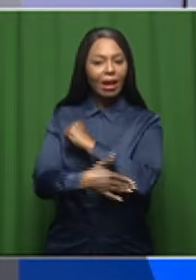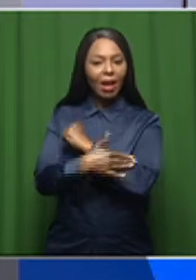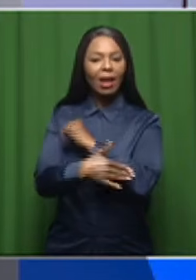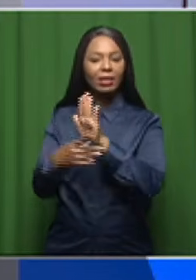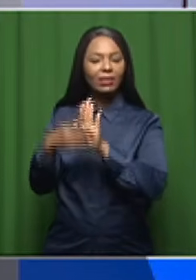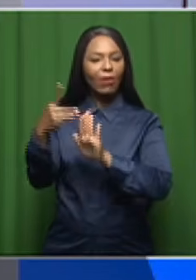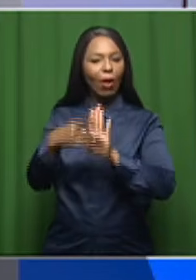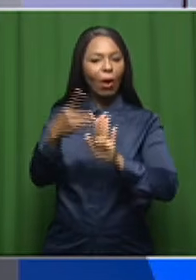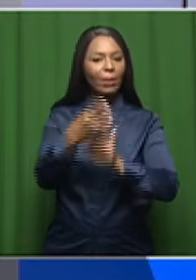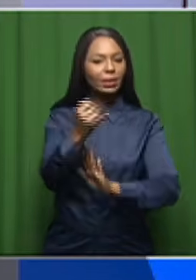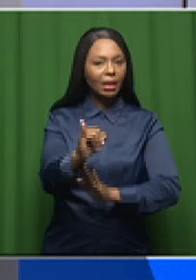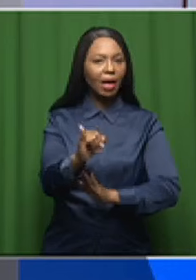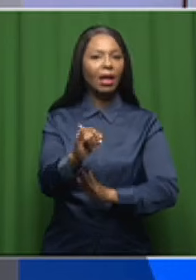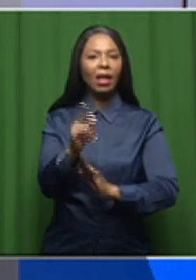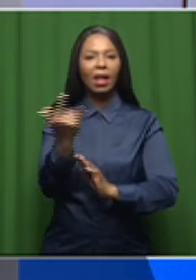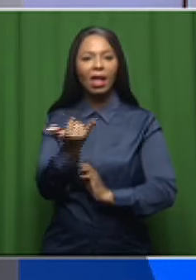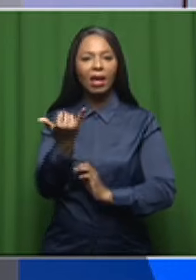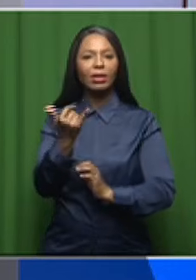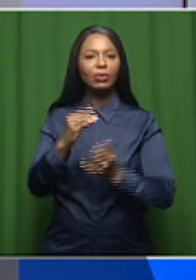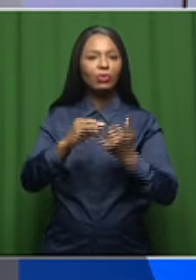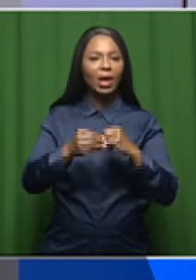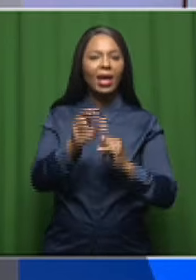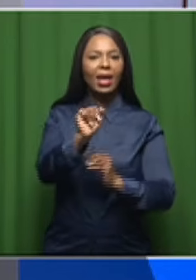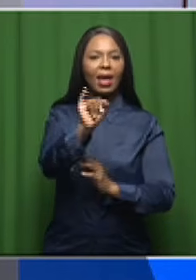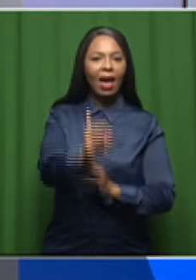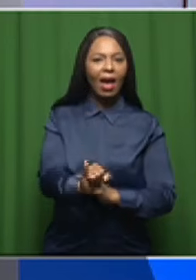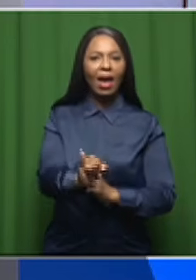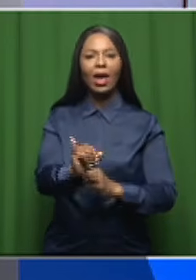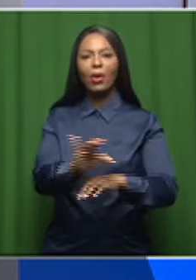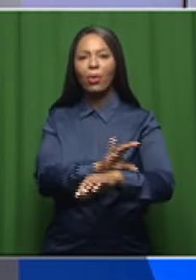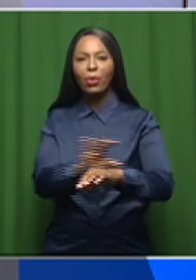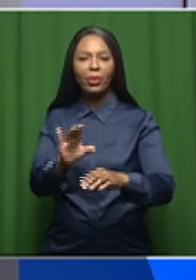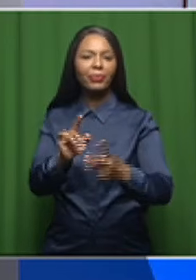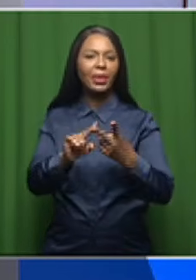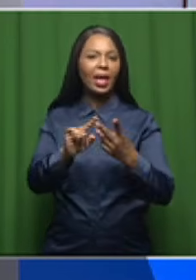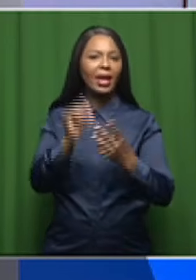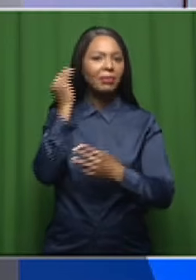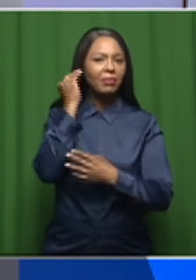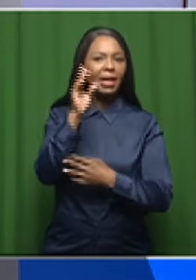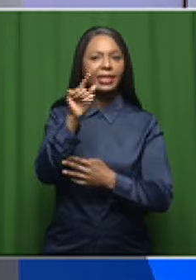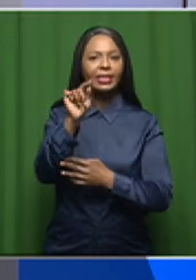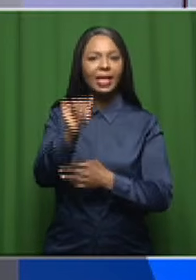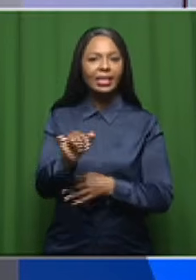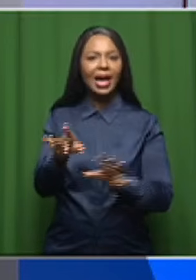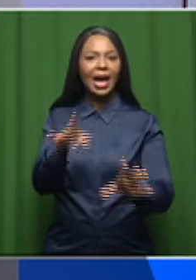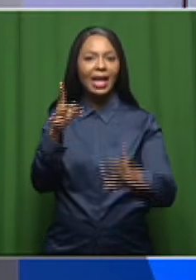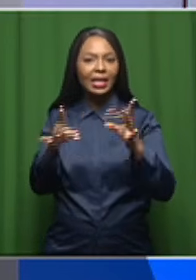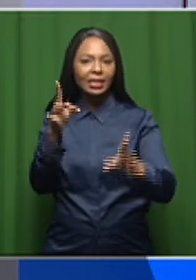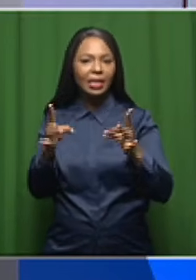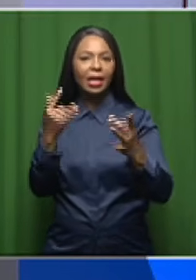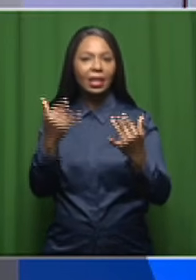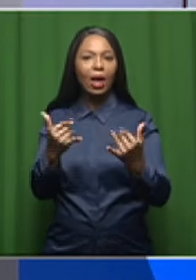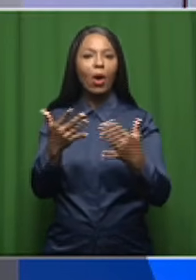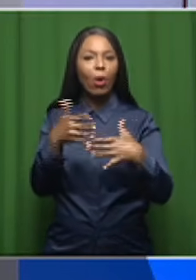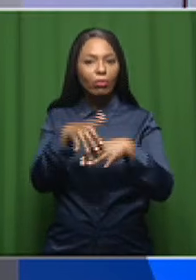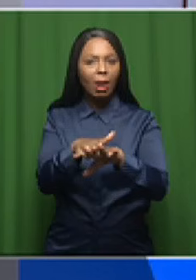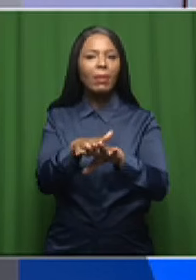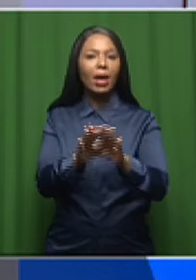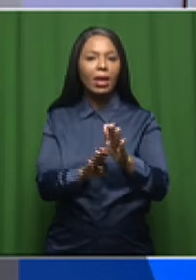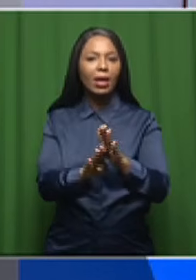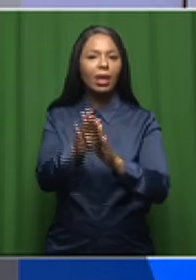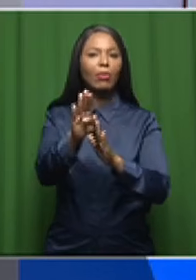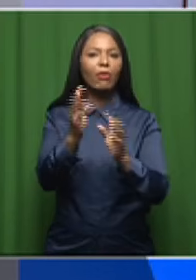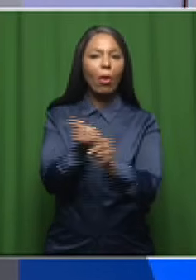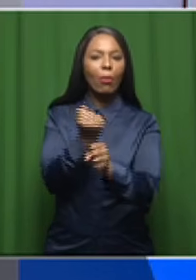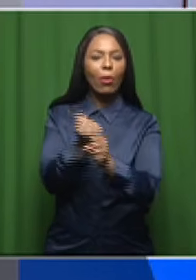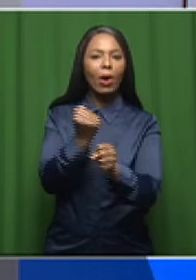of course, your cloud computing, AI and data analytics together to improve operational efficiency,